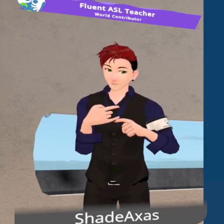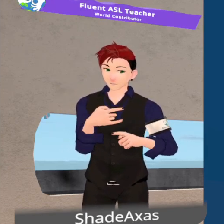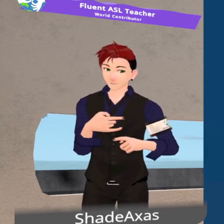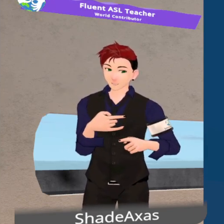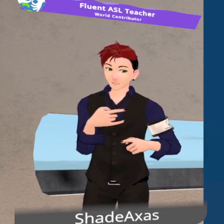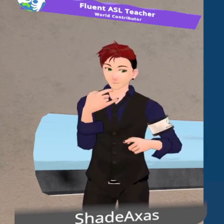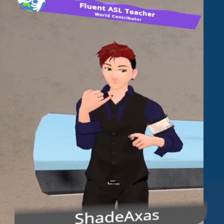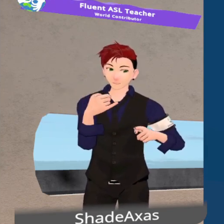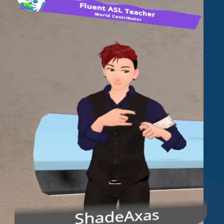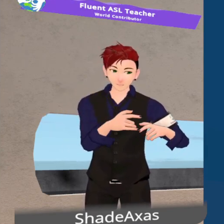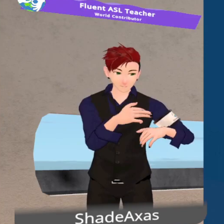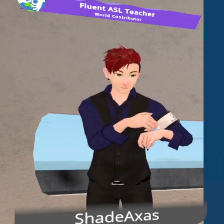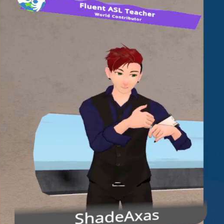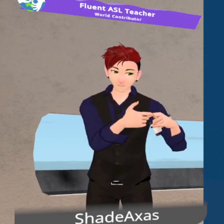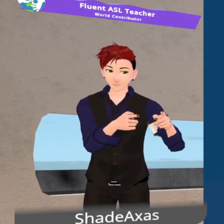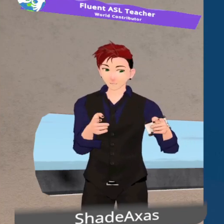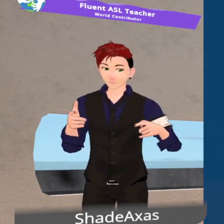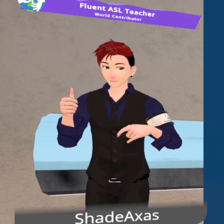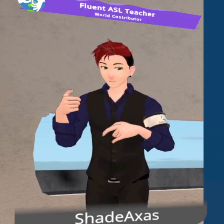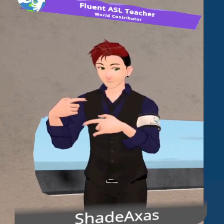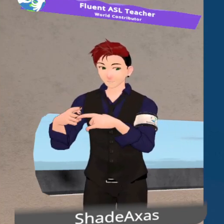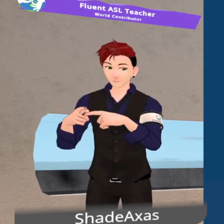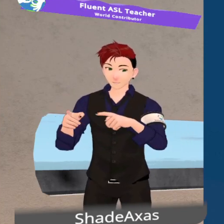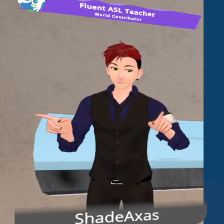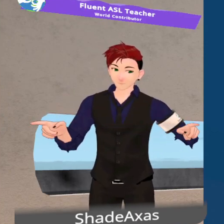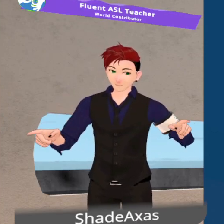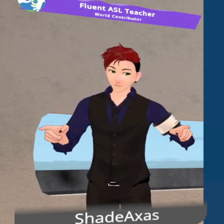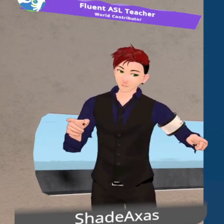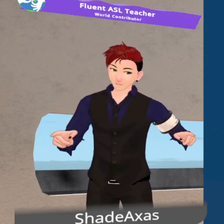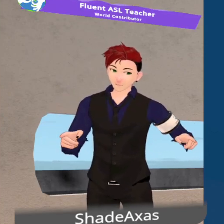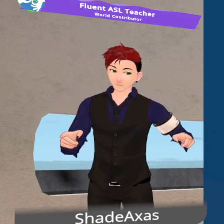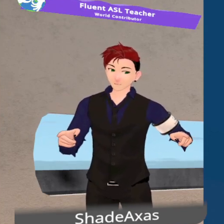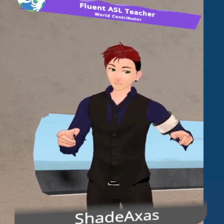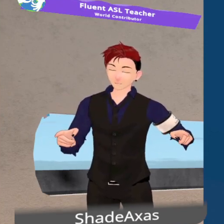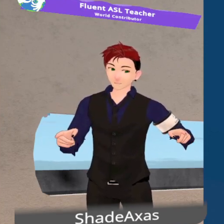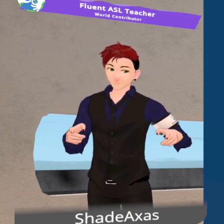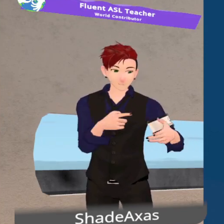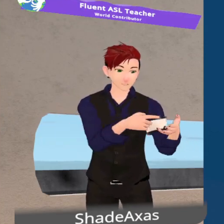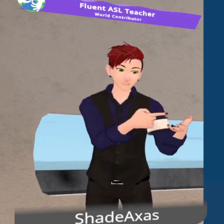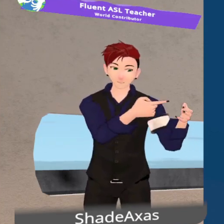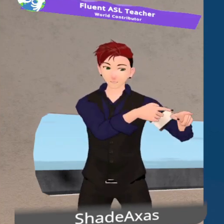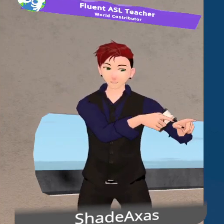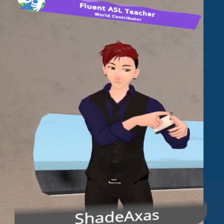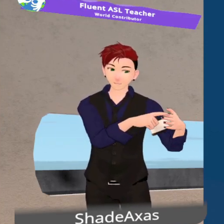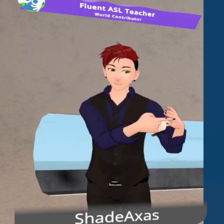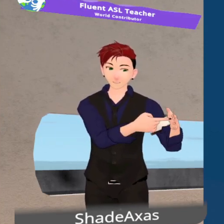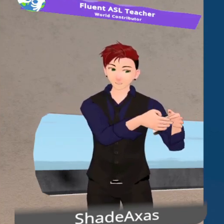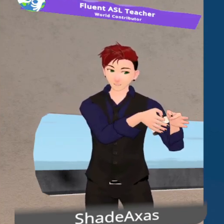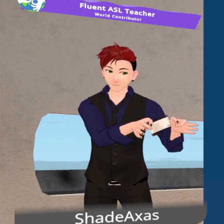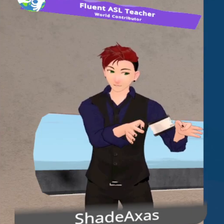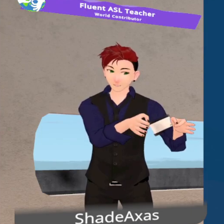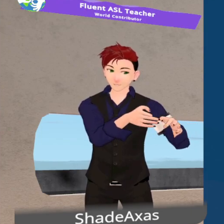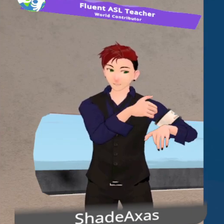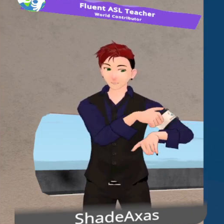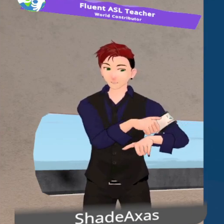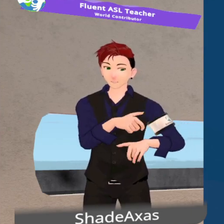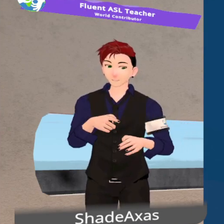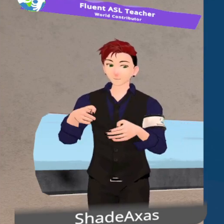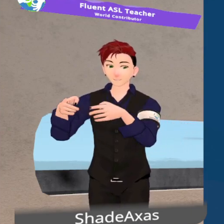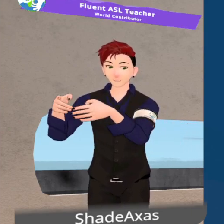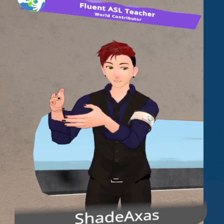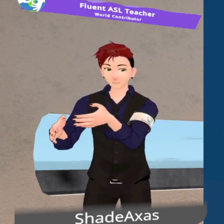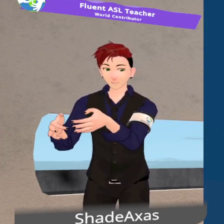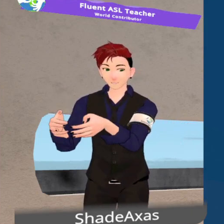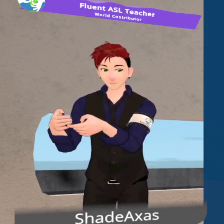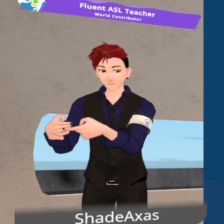grammar structure, right? Because English grammar and Spanish grammar are different, and sometimes what happens at the beginning of the sentence in English